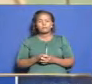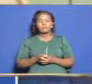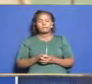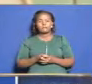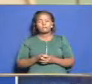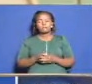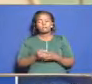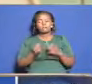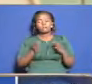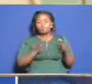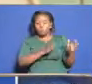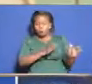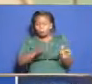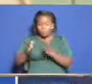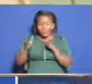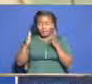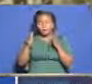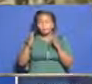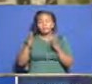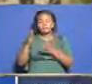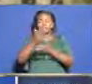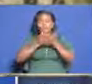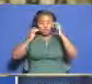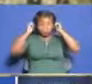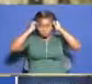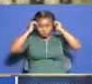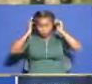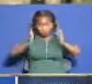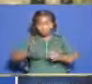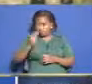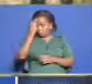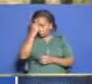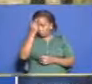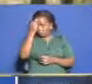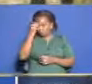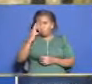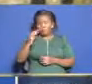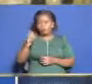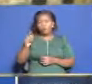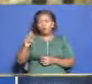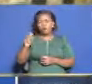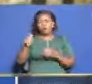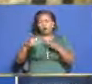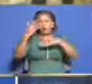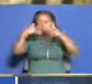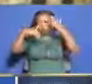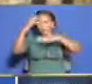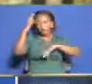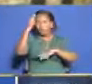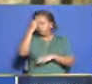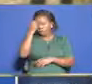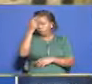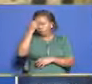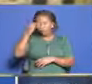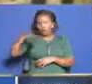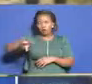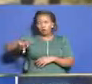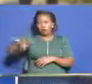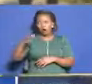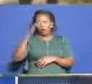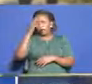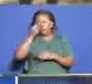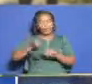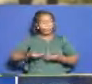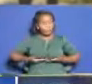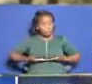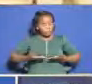A plan by a section of students at the Maasai Mara University in Narok County to air their grievances